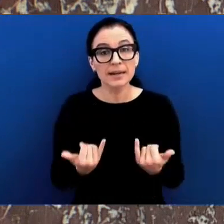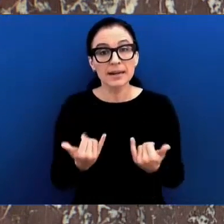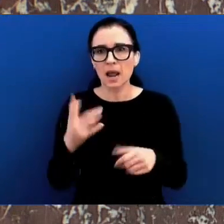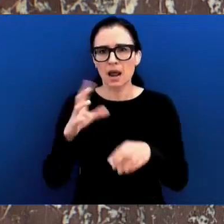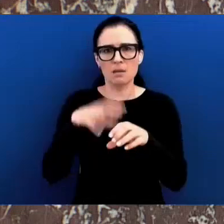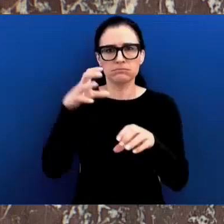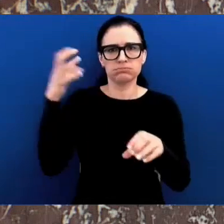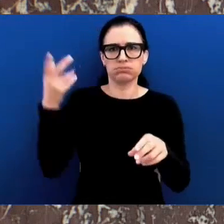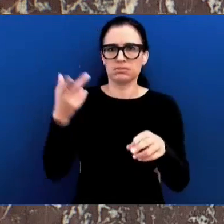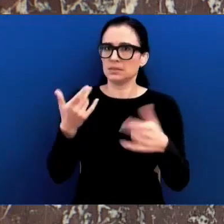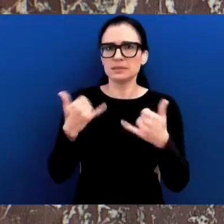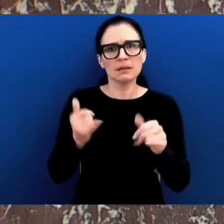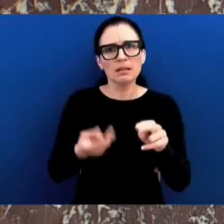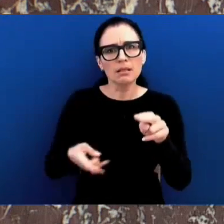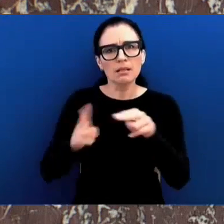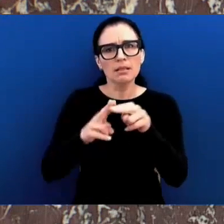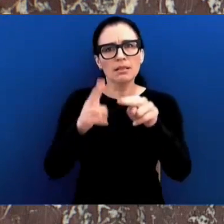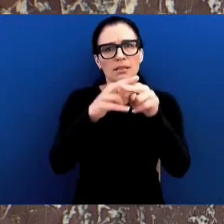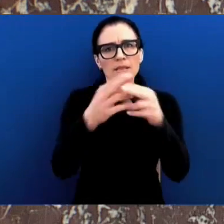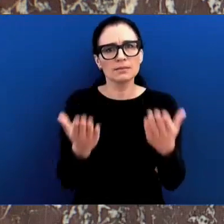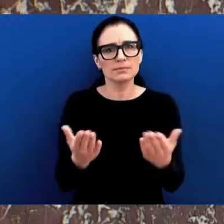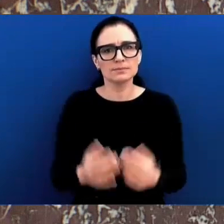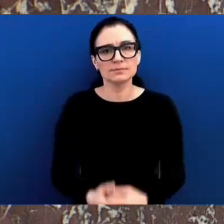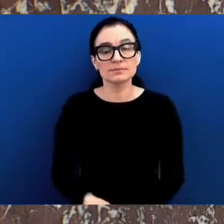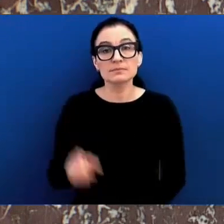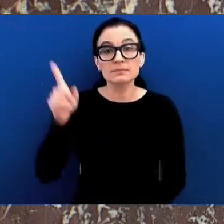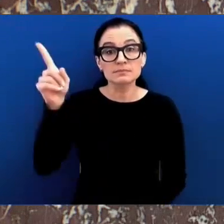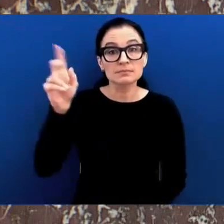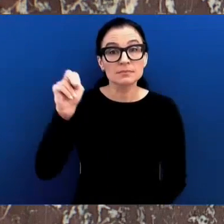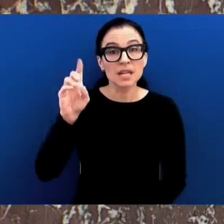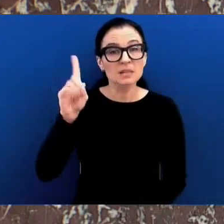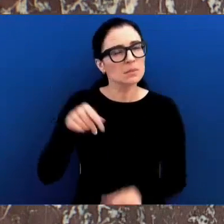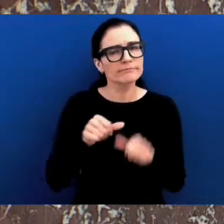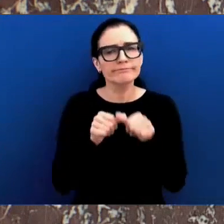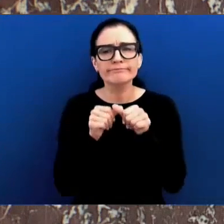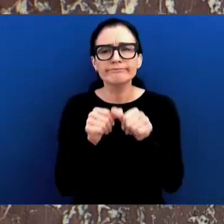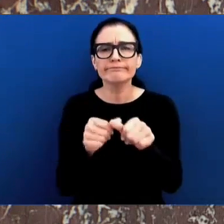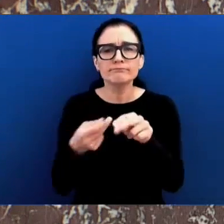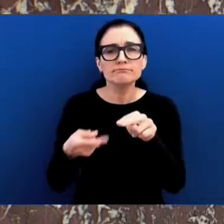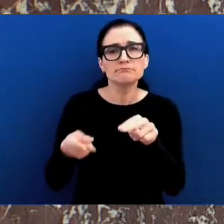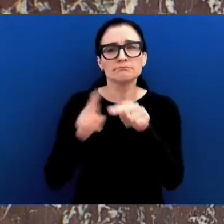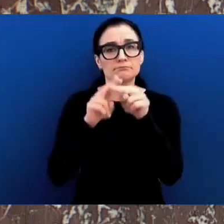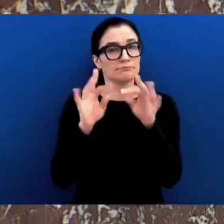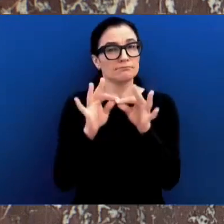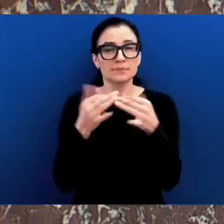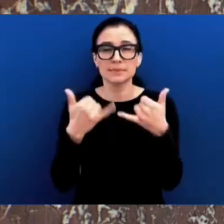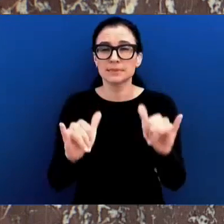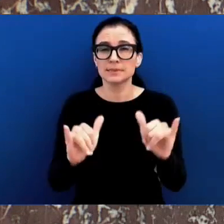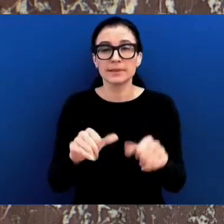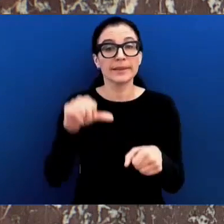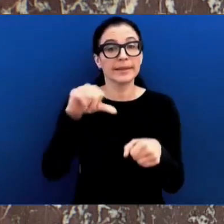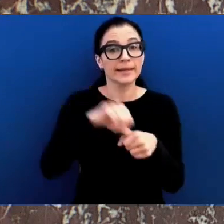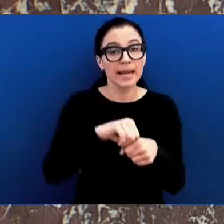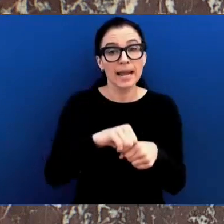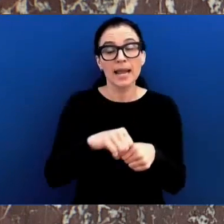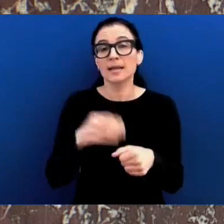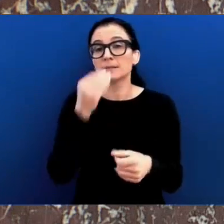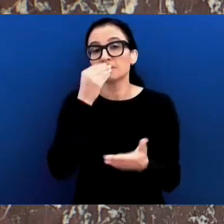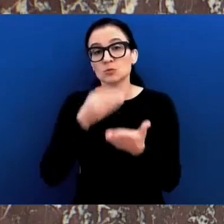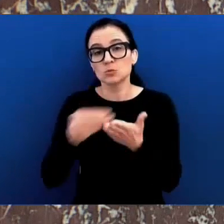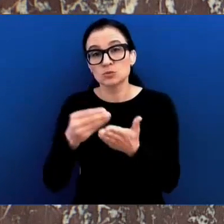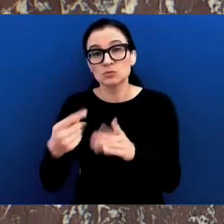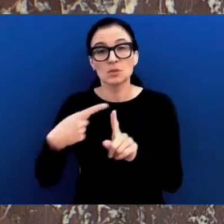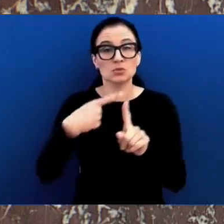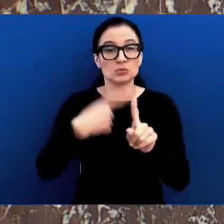to inflate the prices for gas, rent, and groceries through all these record-setting deficits with no end in sight, the only people